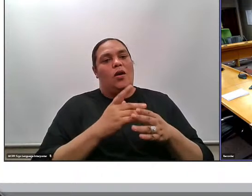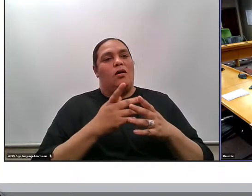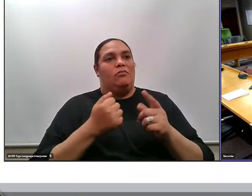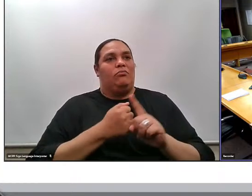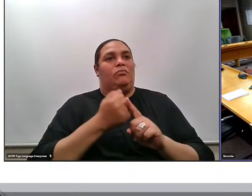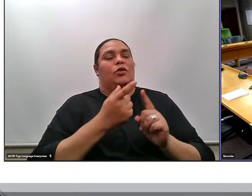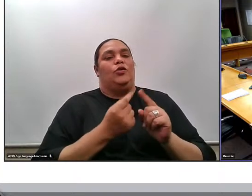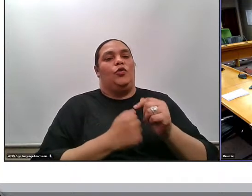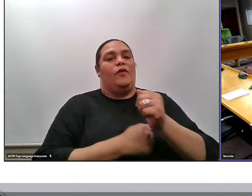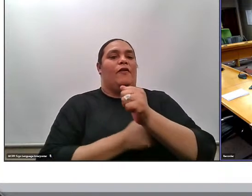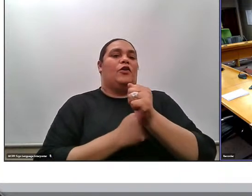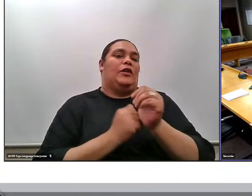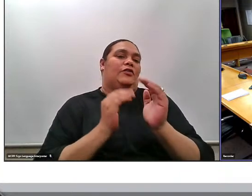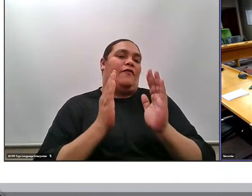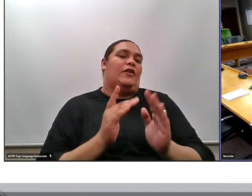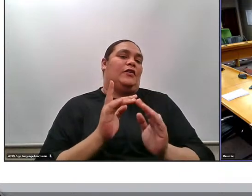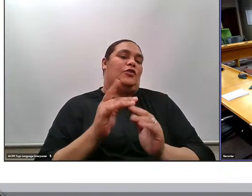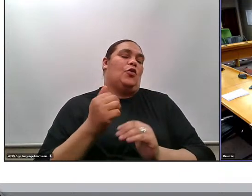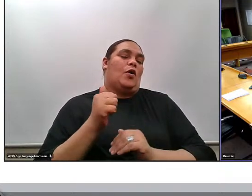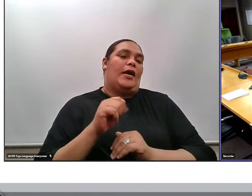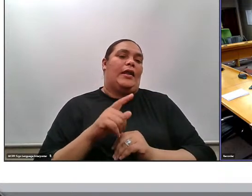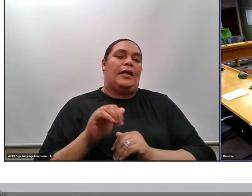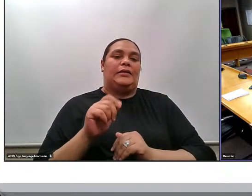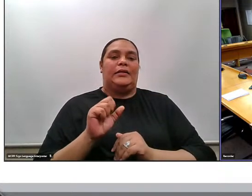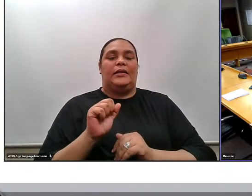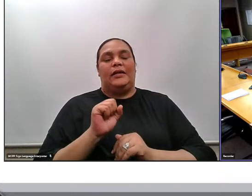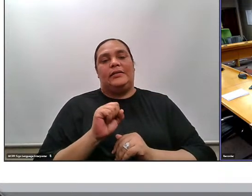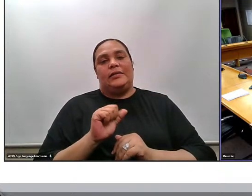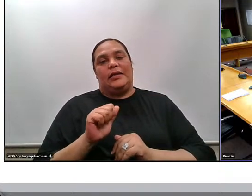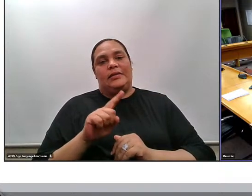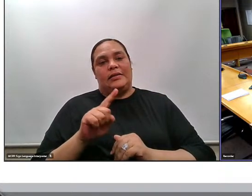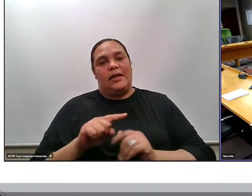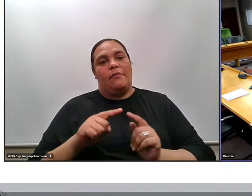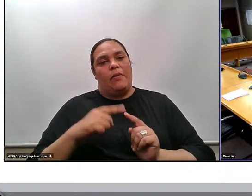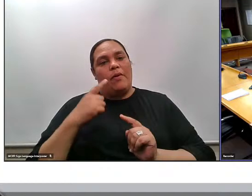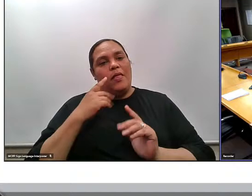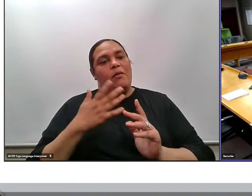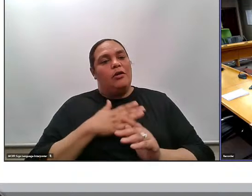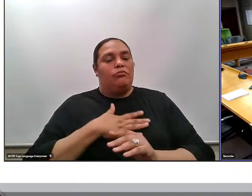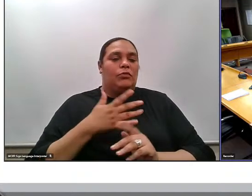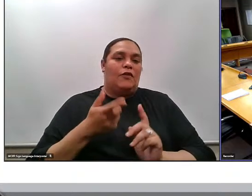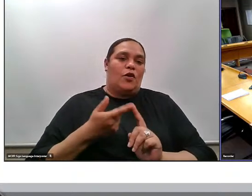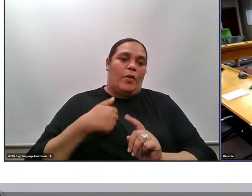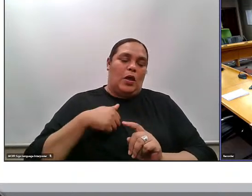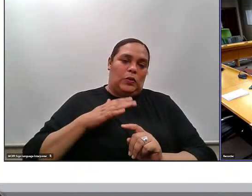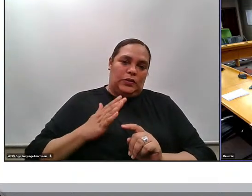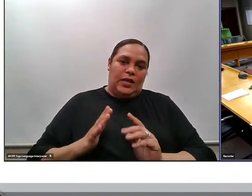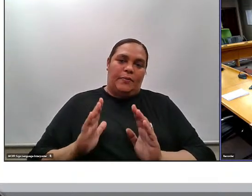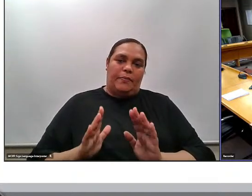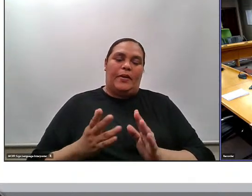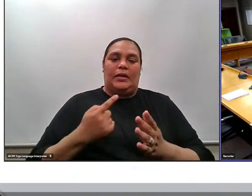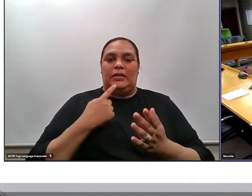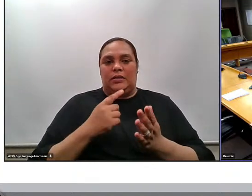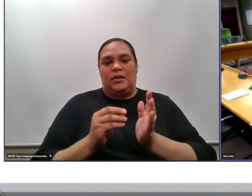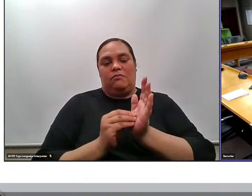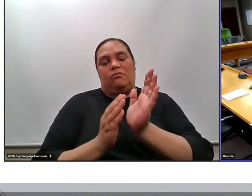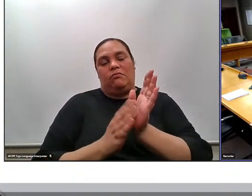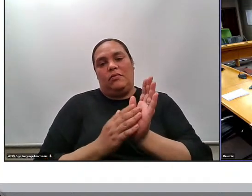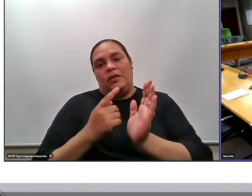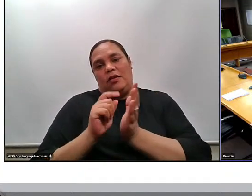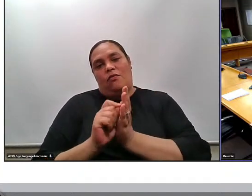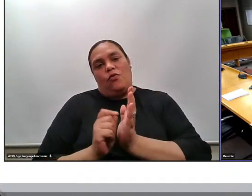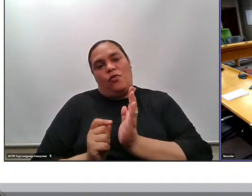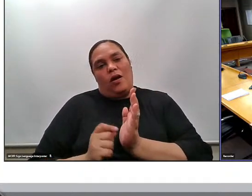the foundation phase of the Atlantic SEZ. I would think it's only courtesy from our side to just